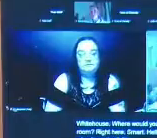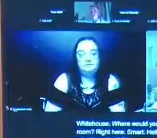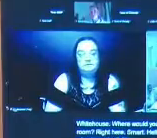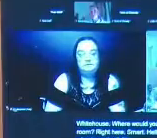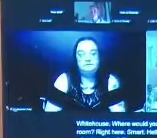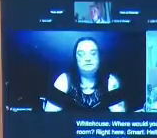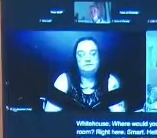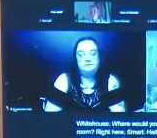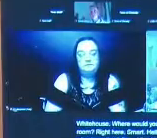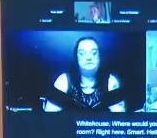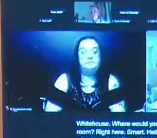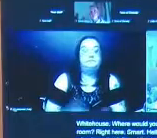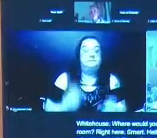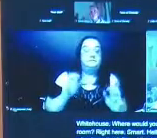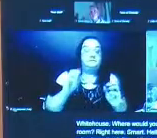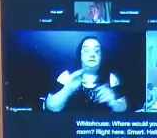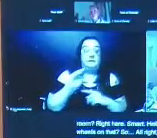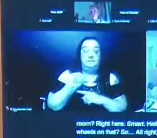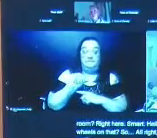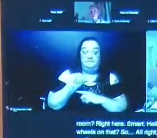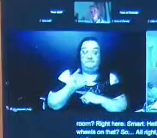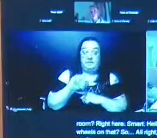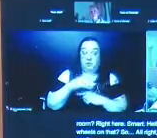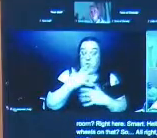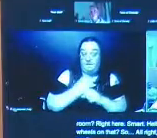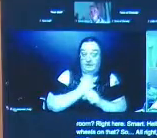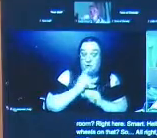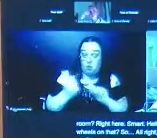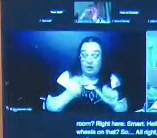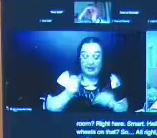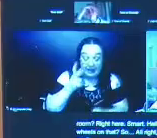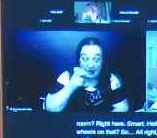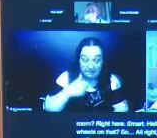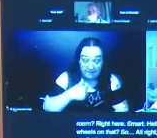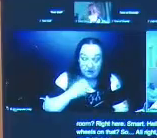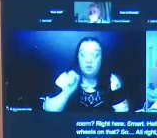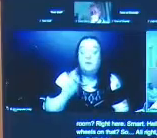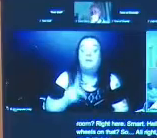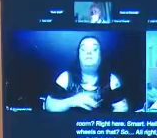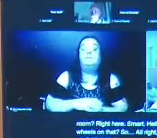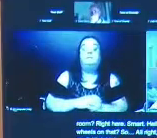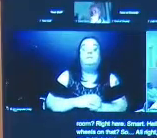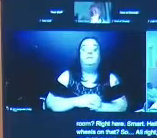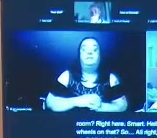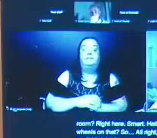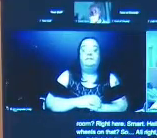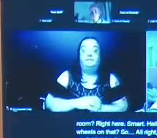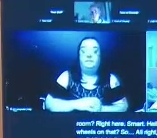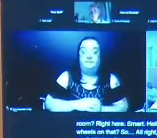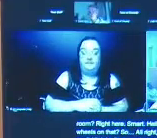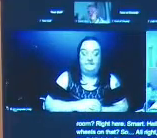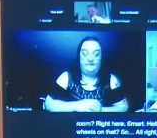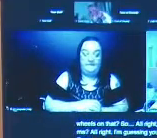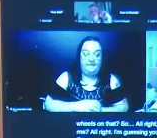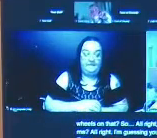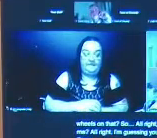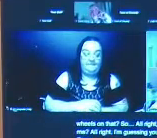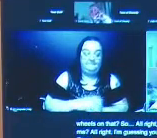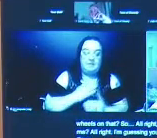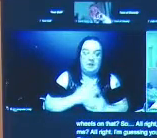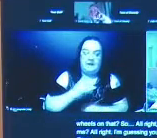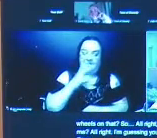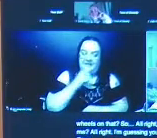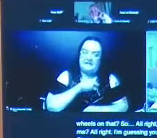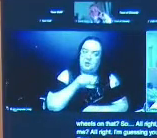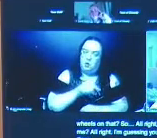all right, can everyone hear me? All right. I'm guessing you're Christy and not Tom. Yes. All right.